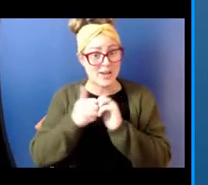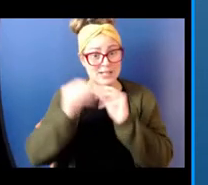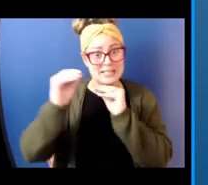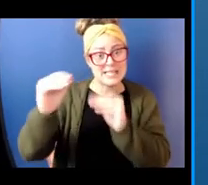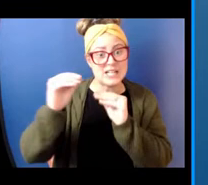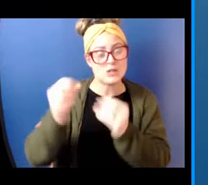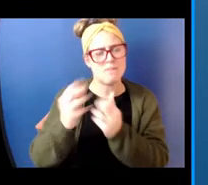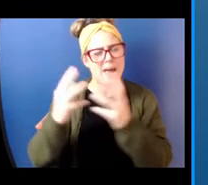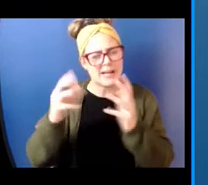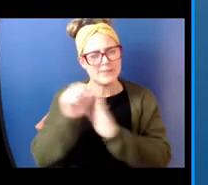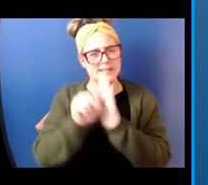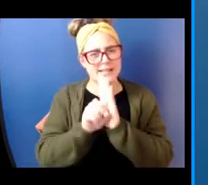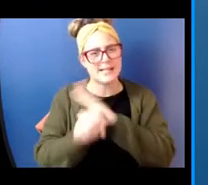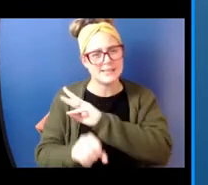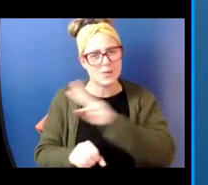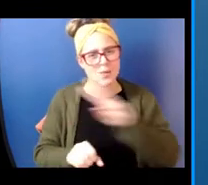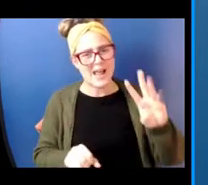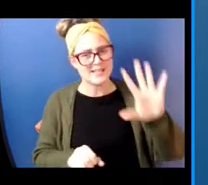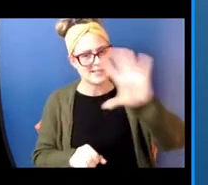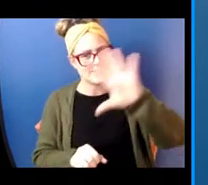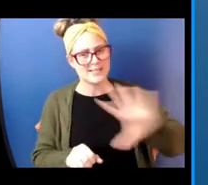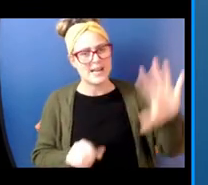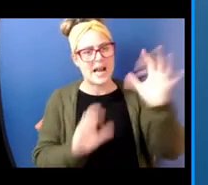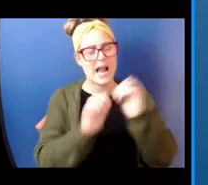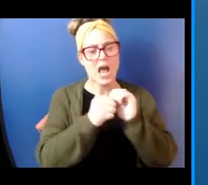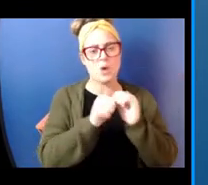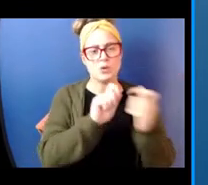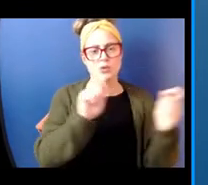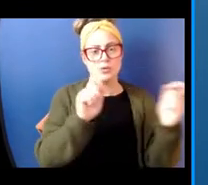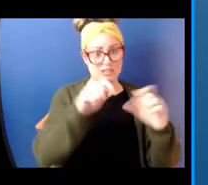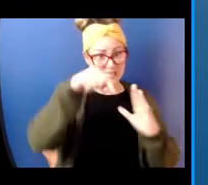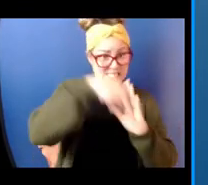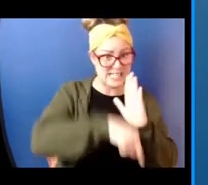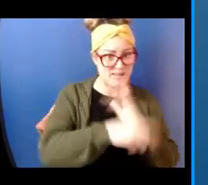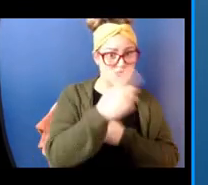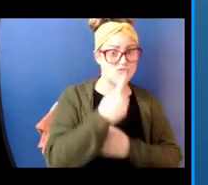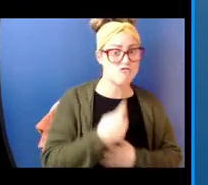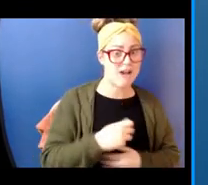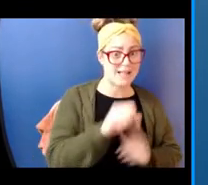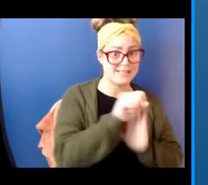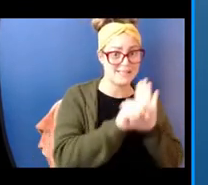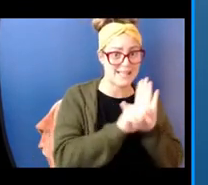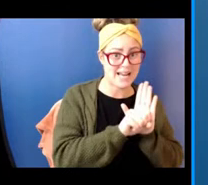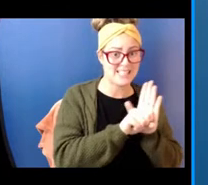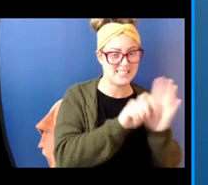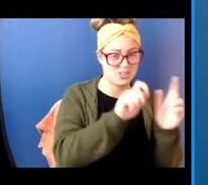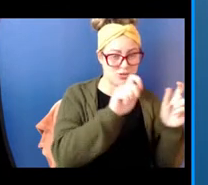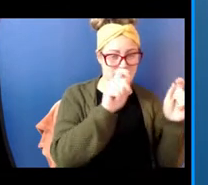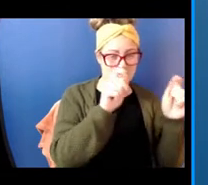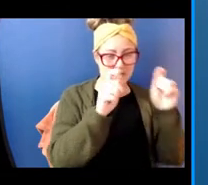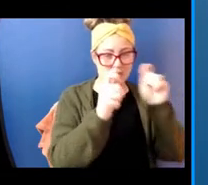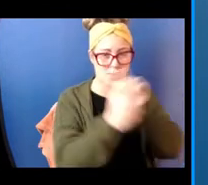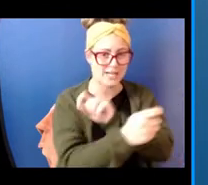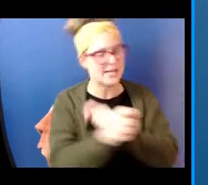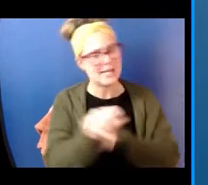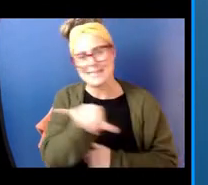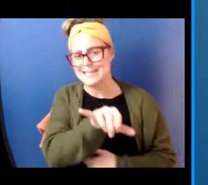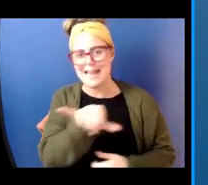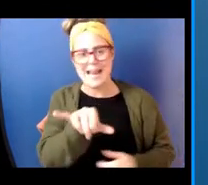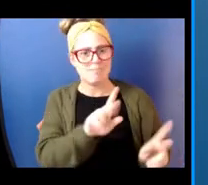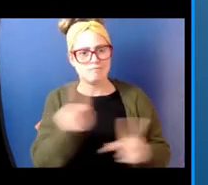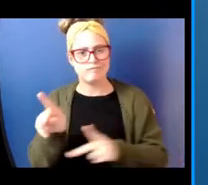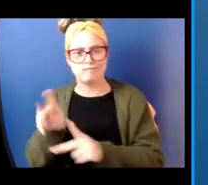transform these States from Deep Red states to actually having Democrats and the same goes to South Carolina the impact to